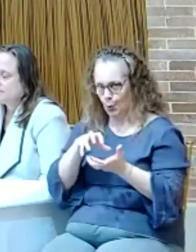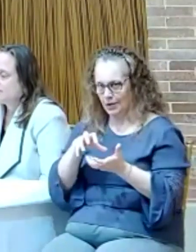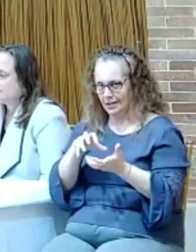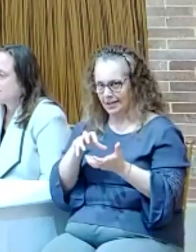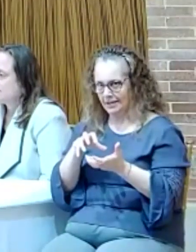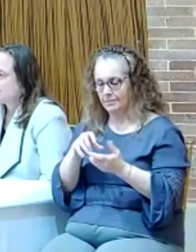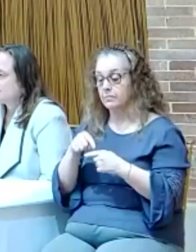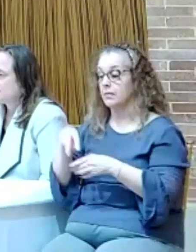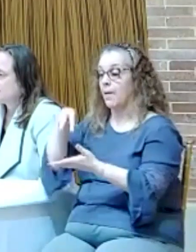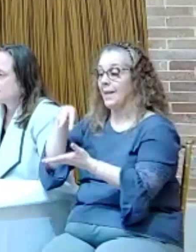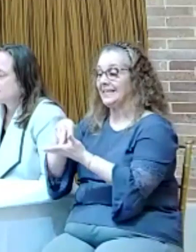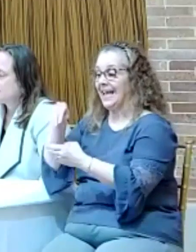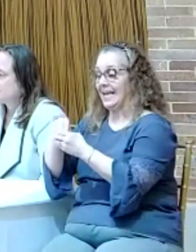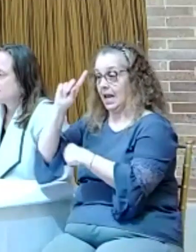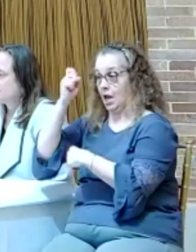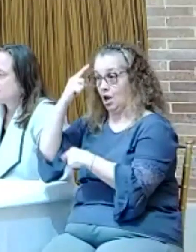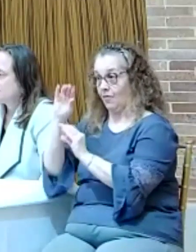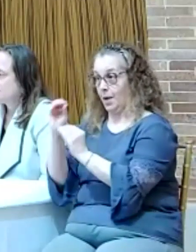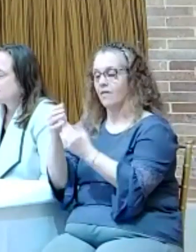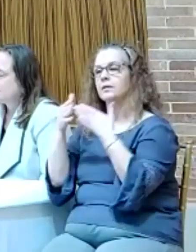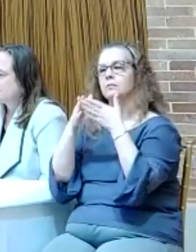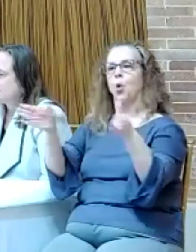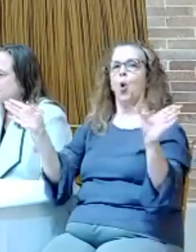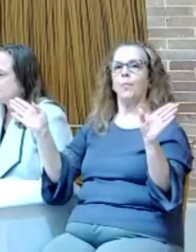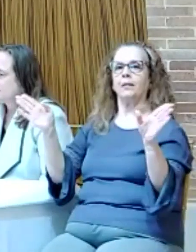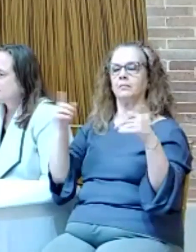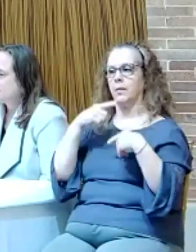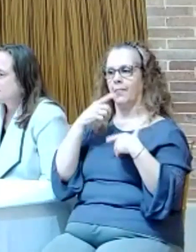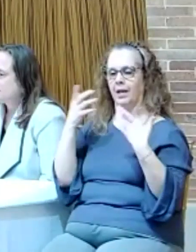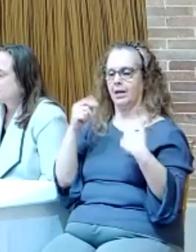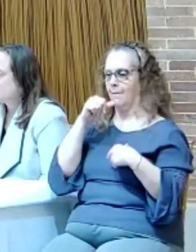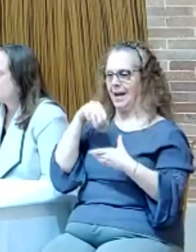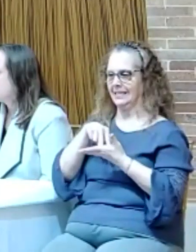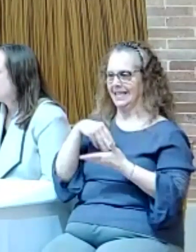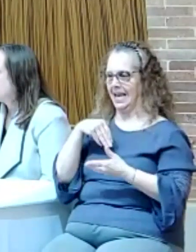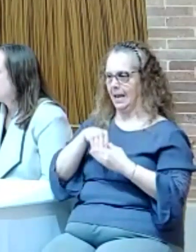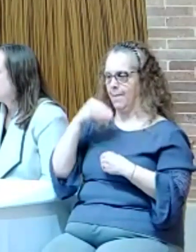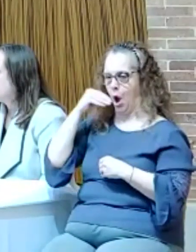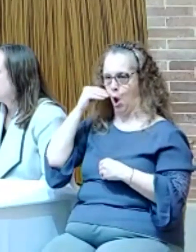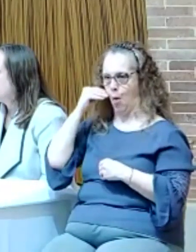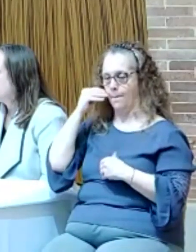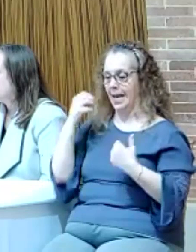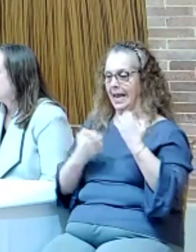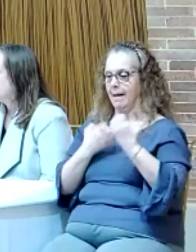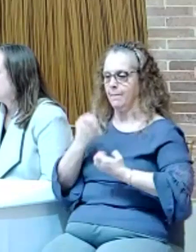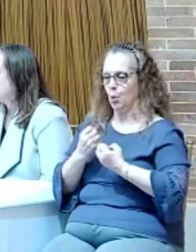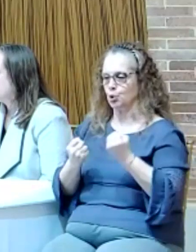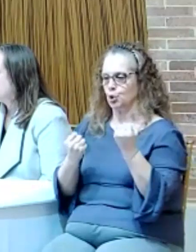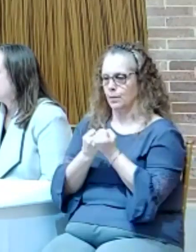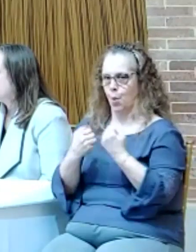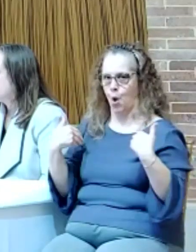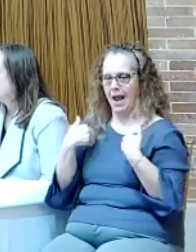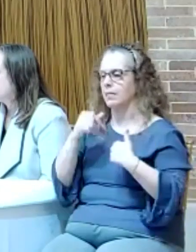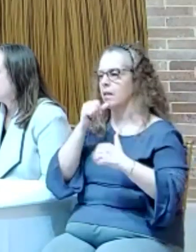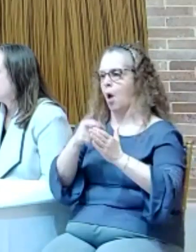standing in a government office I'm standing in a place that's open to the public I'm not standing in my home emotional support animal is not required by the